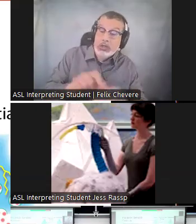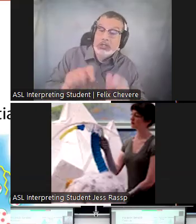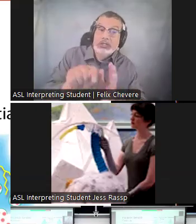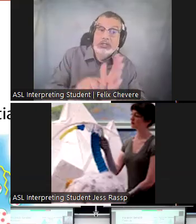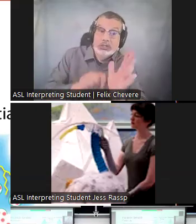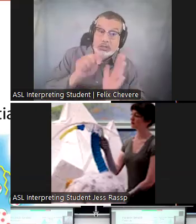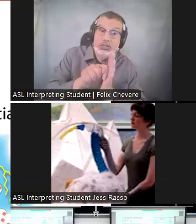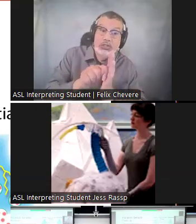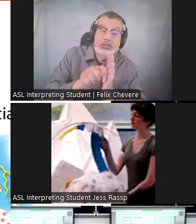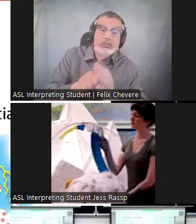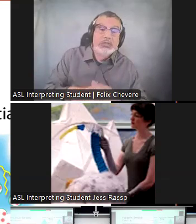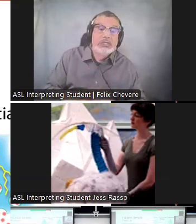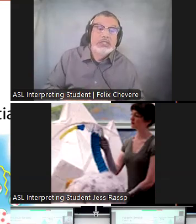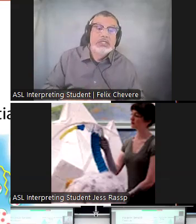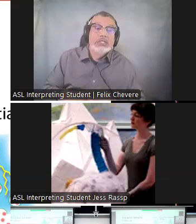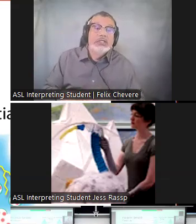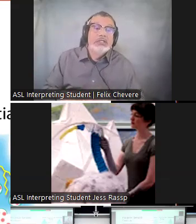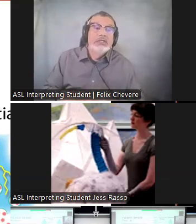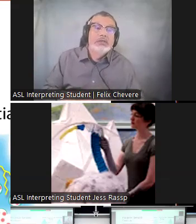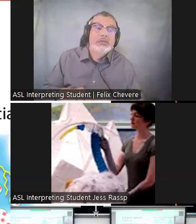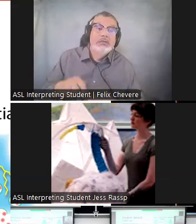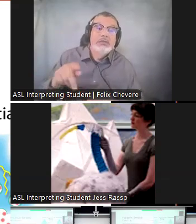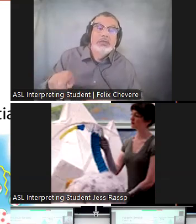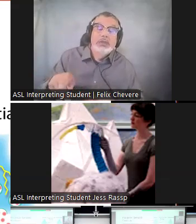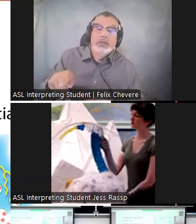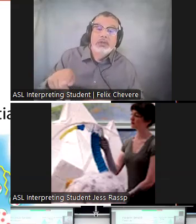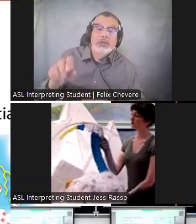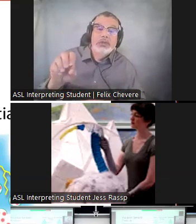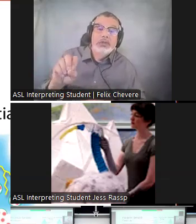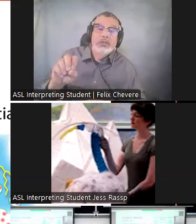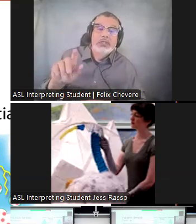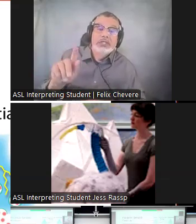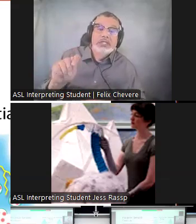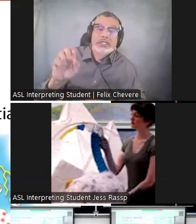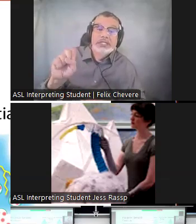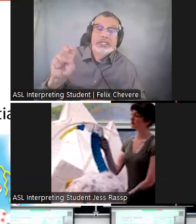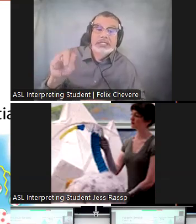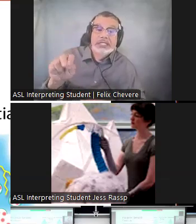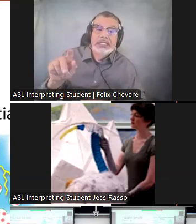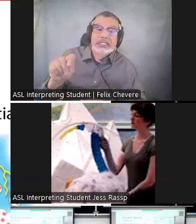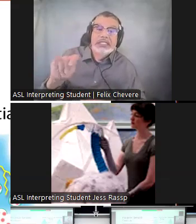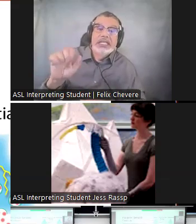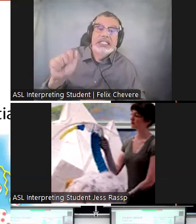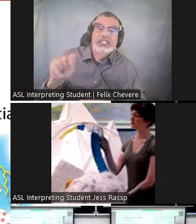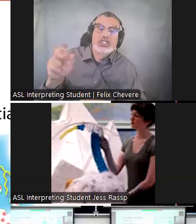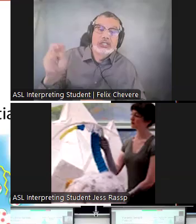We have long-term attenuation, right? This enhances the synaptic strength. So you'll see if we have